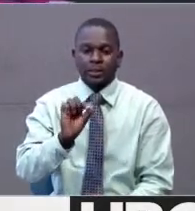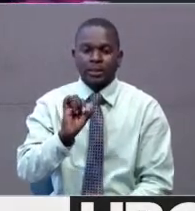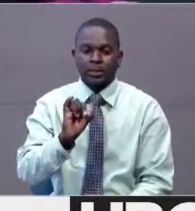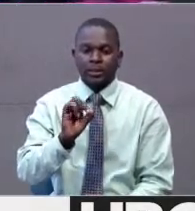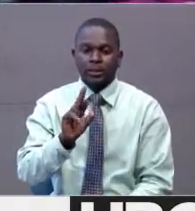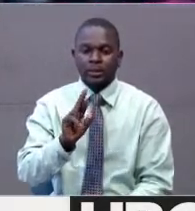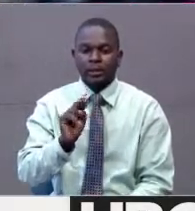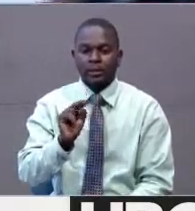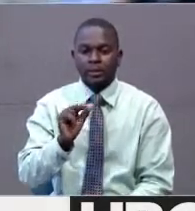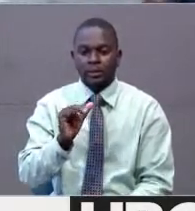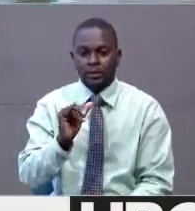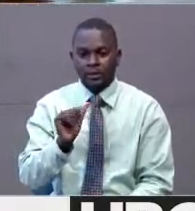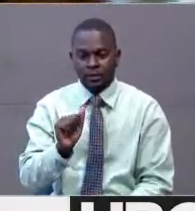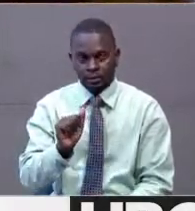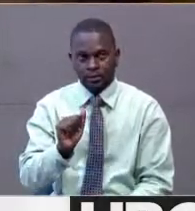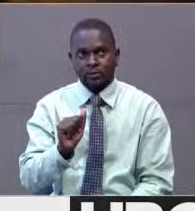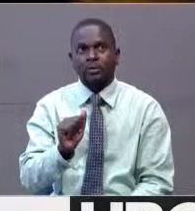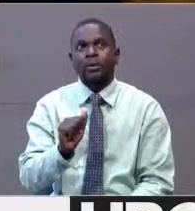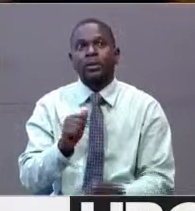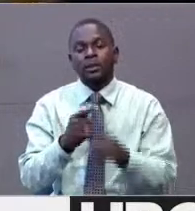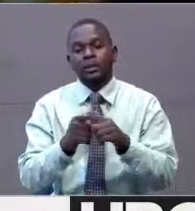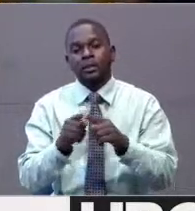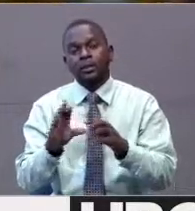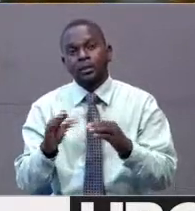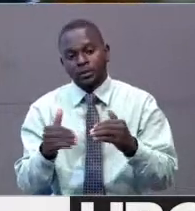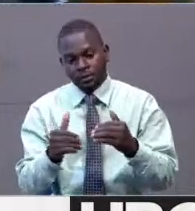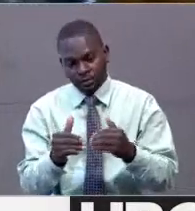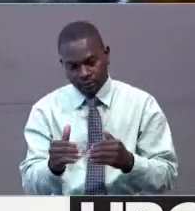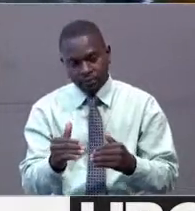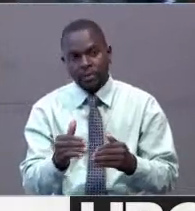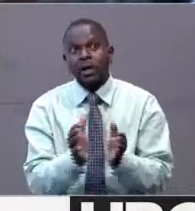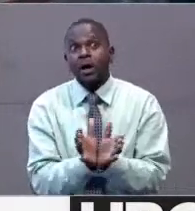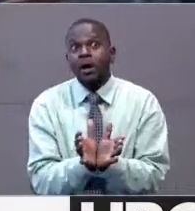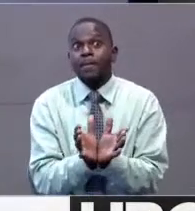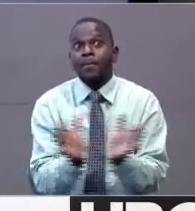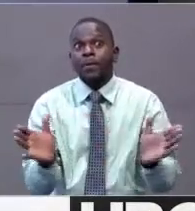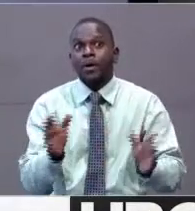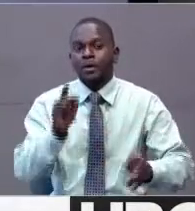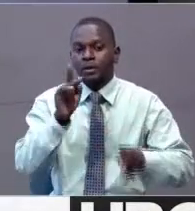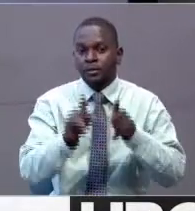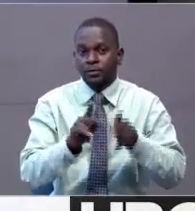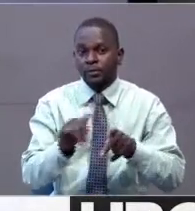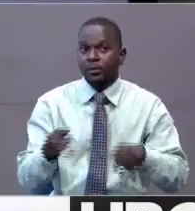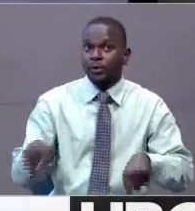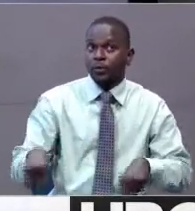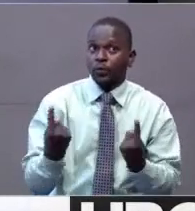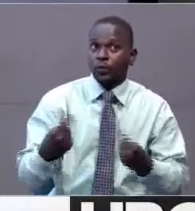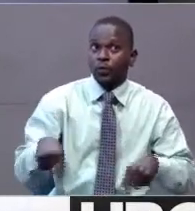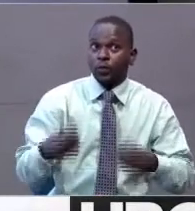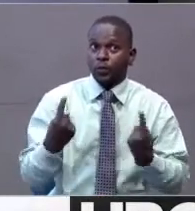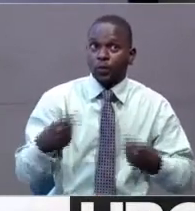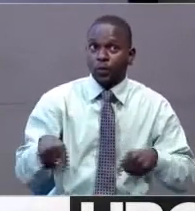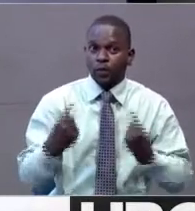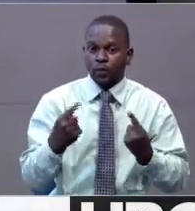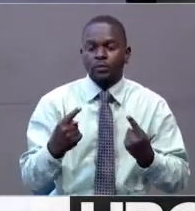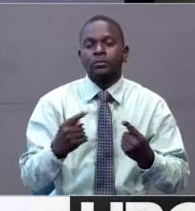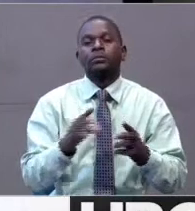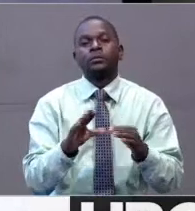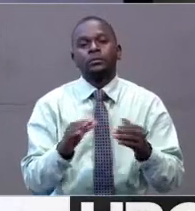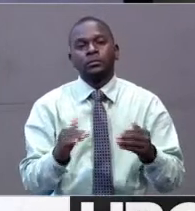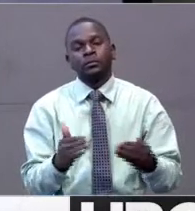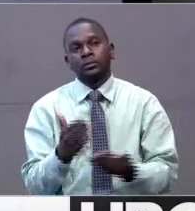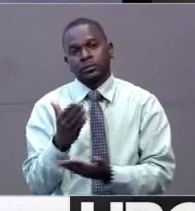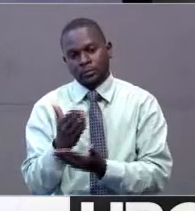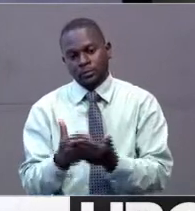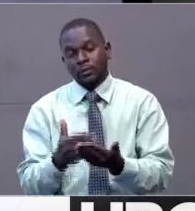page, calculated to incite the public to participate in violence against